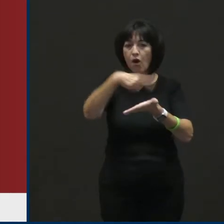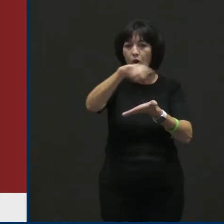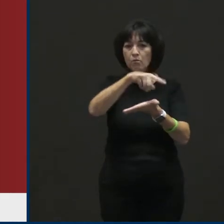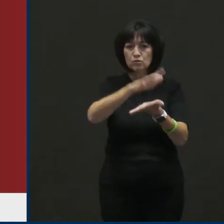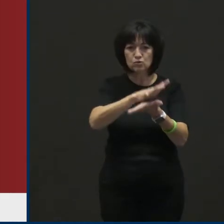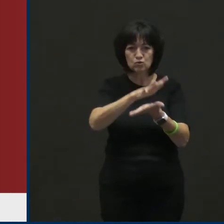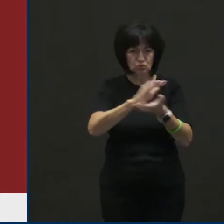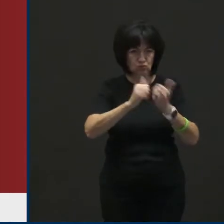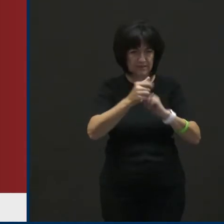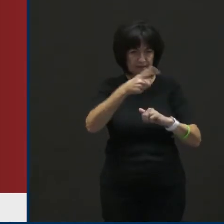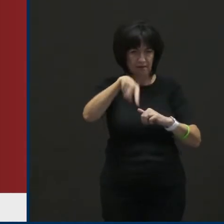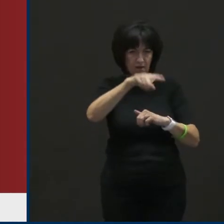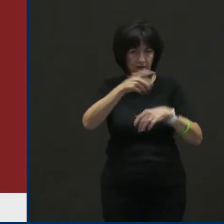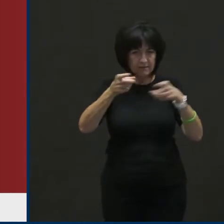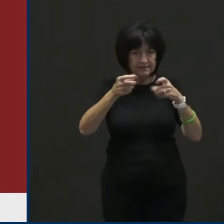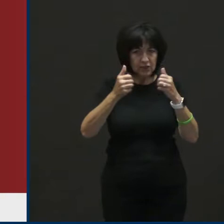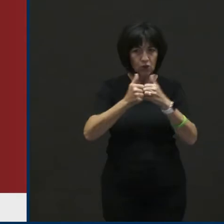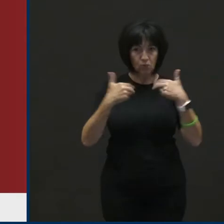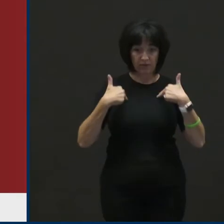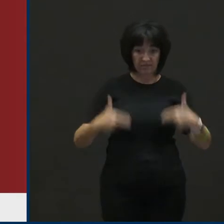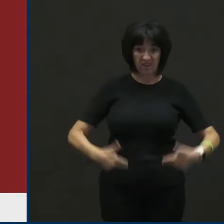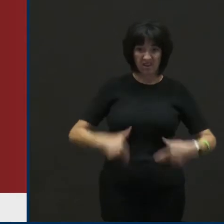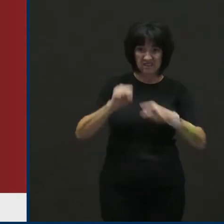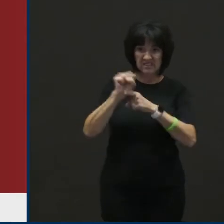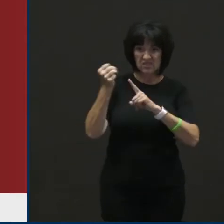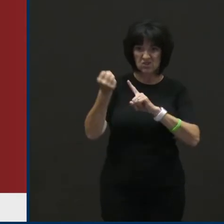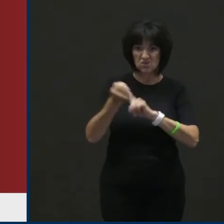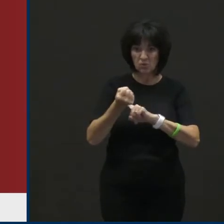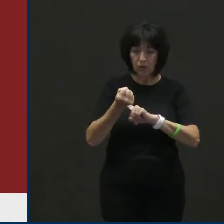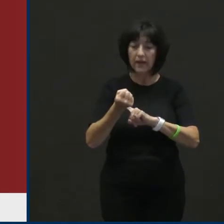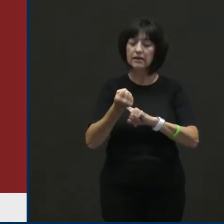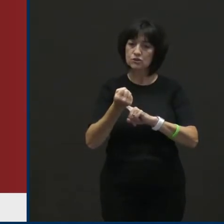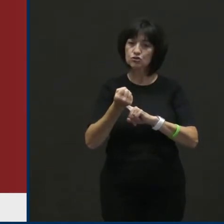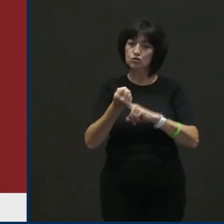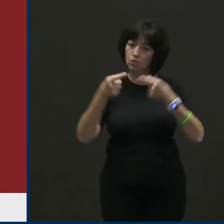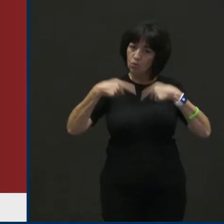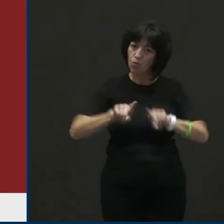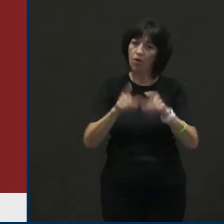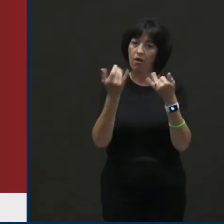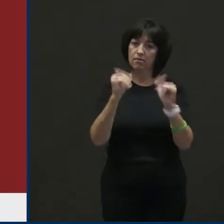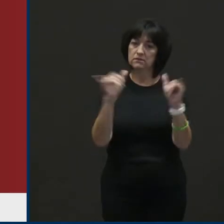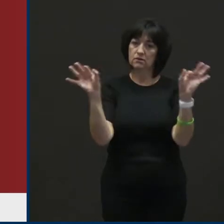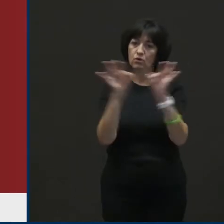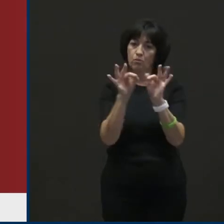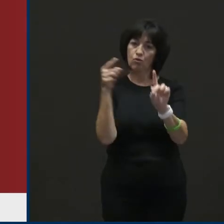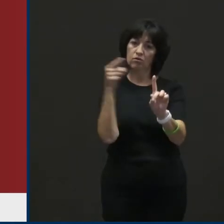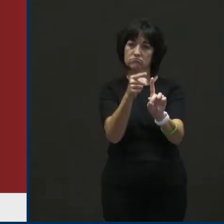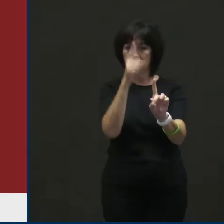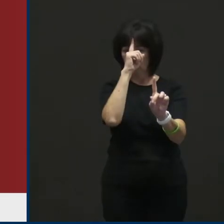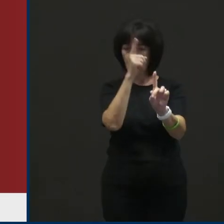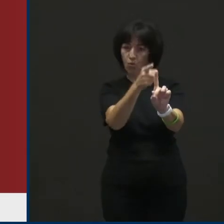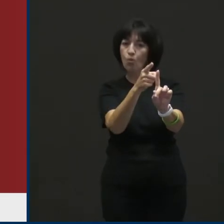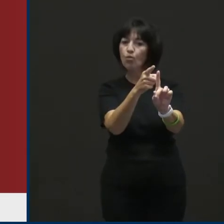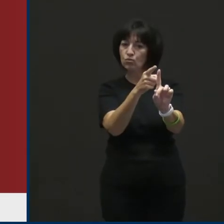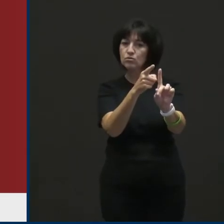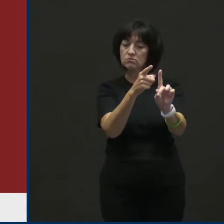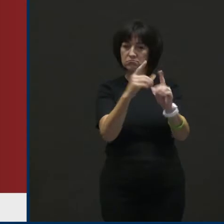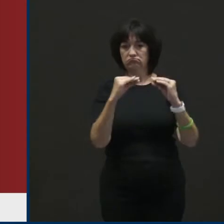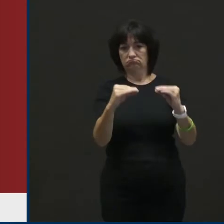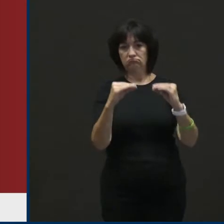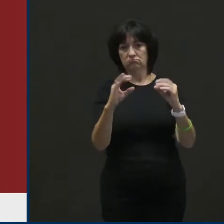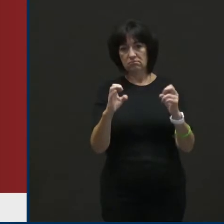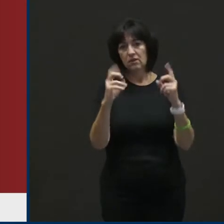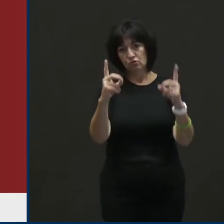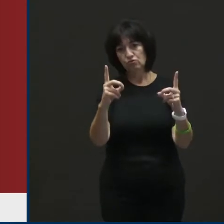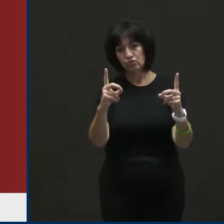that instruction can occur in a safe manner. All of our objectives is to get children in schools